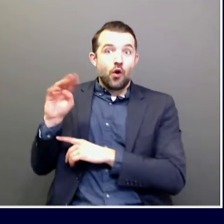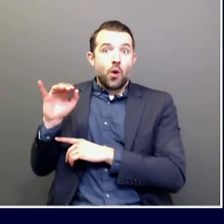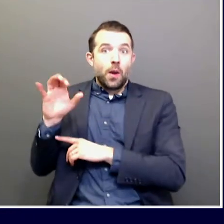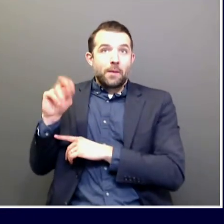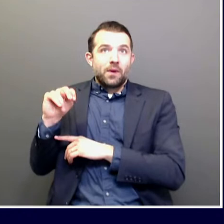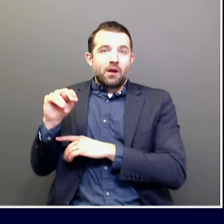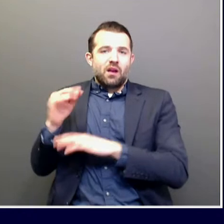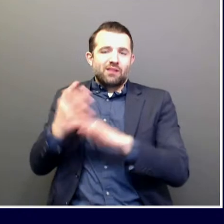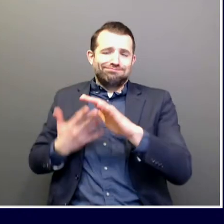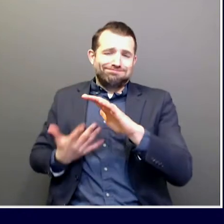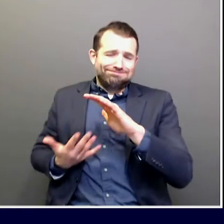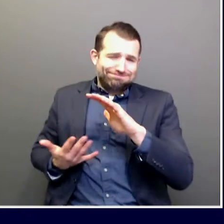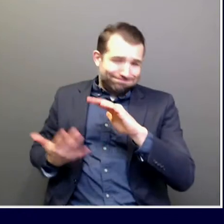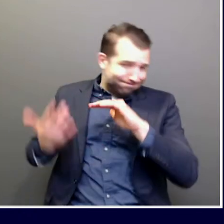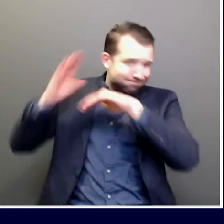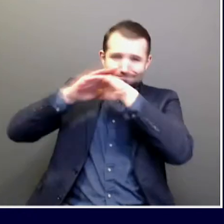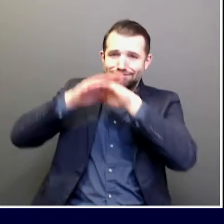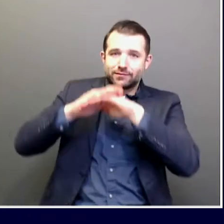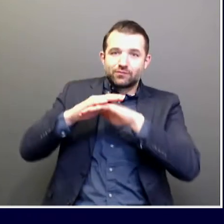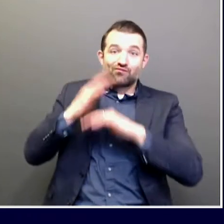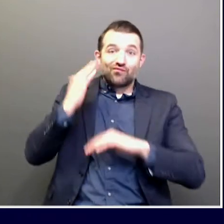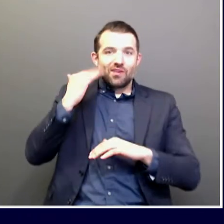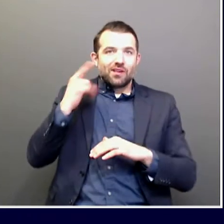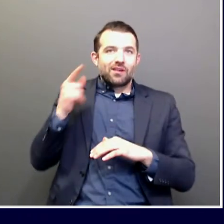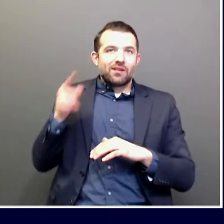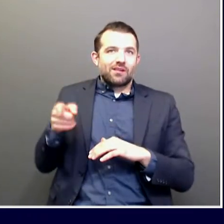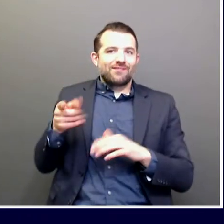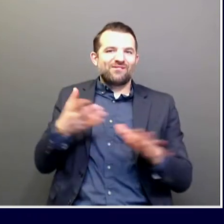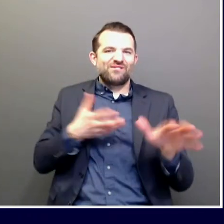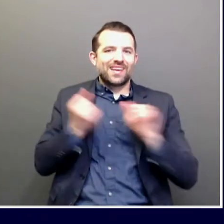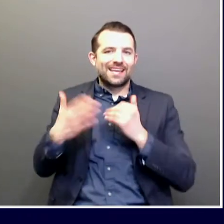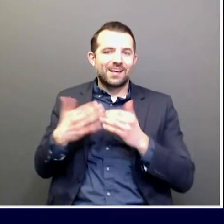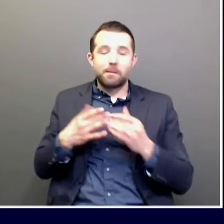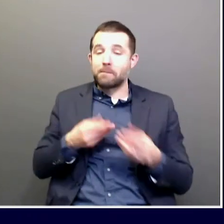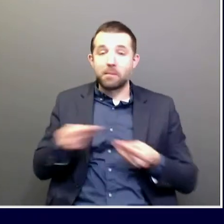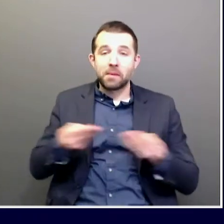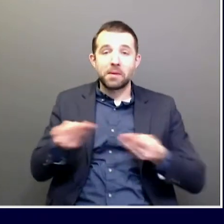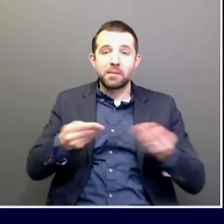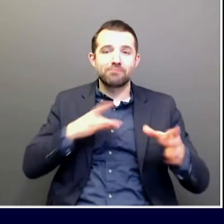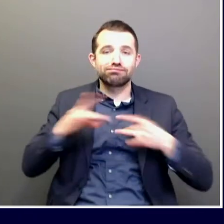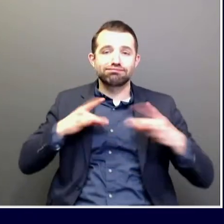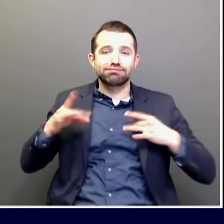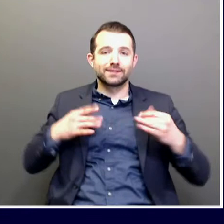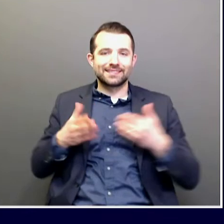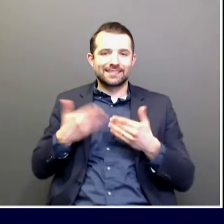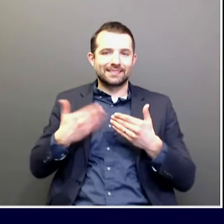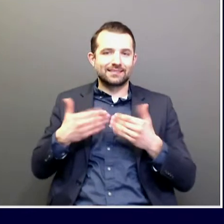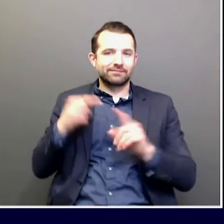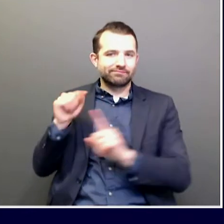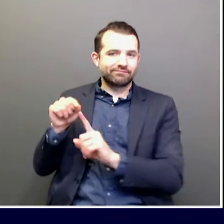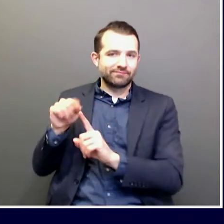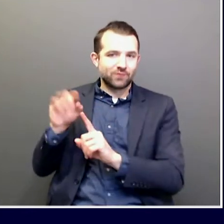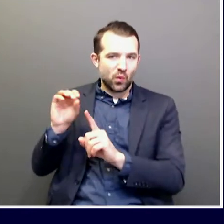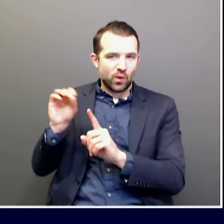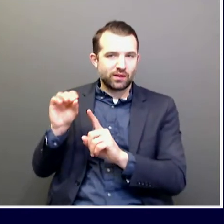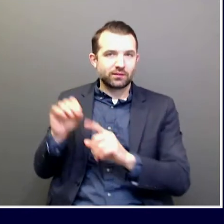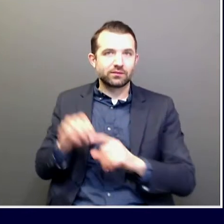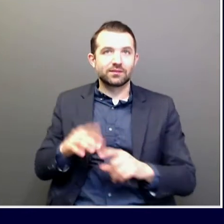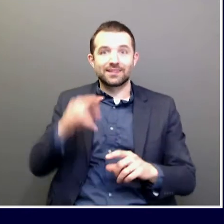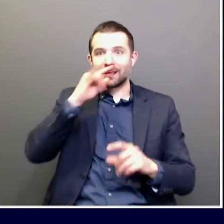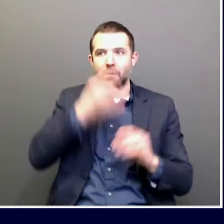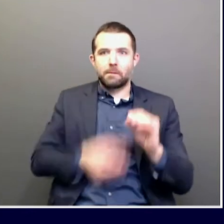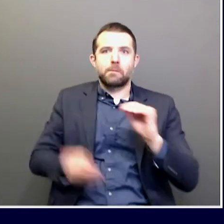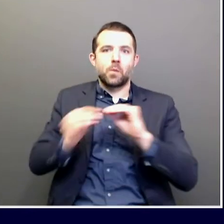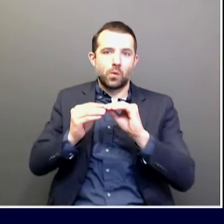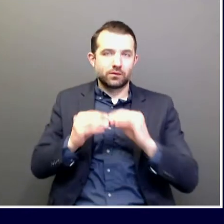affected. And there are kids hospitalized with COVID-19 in Maine, and there are some of the other symptoms and syndromes that can accompany that. So I don't